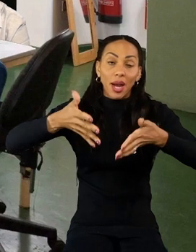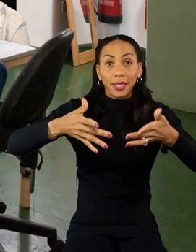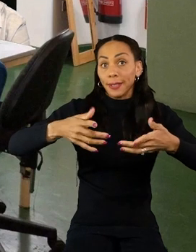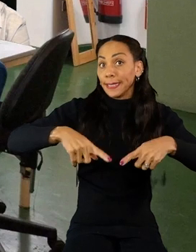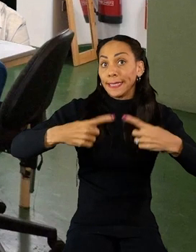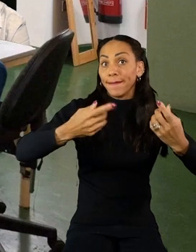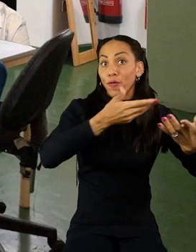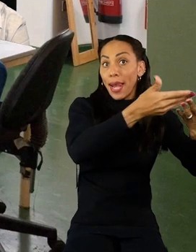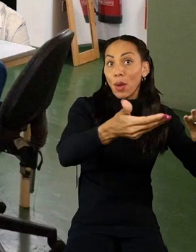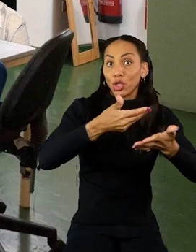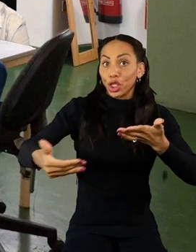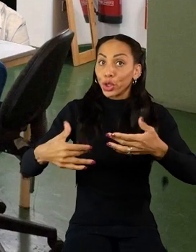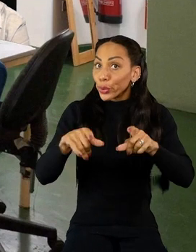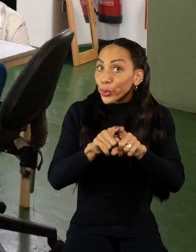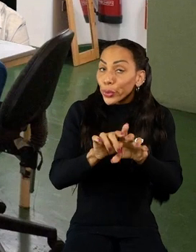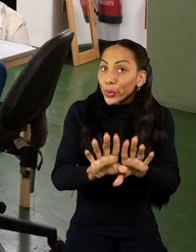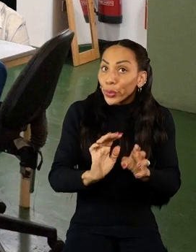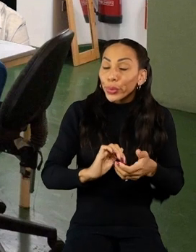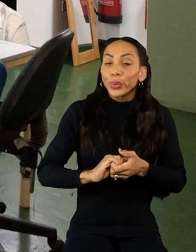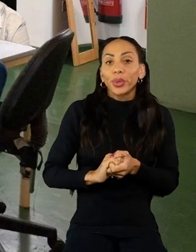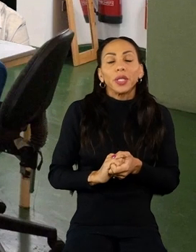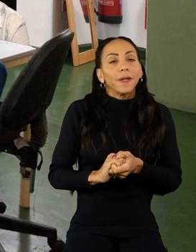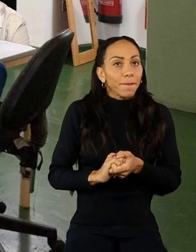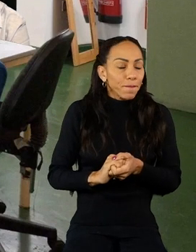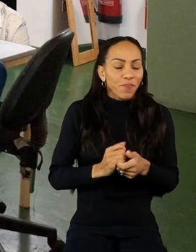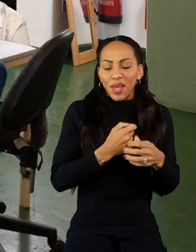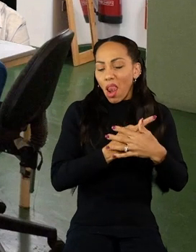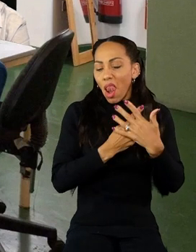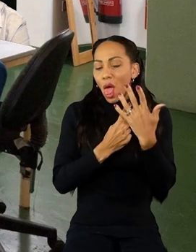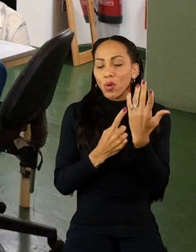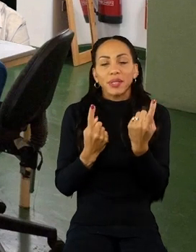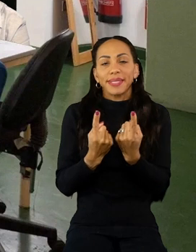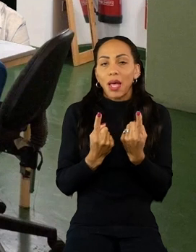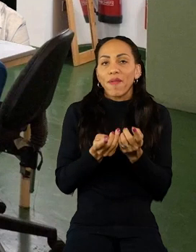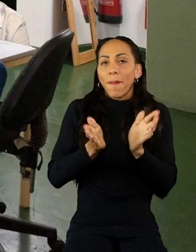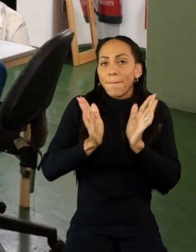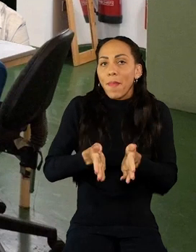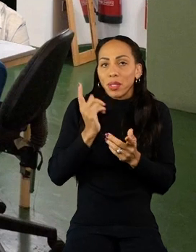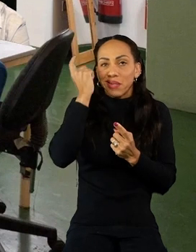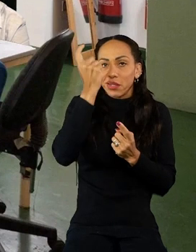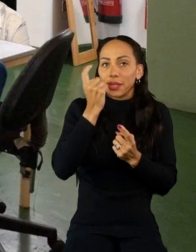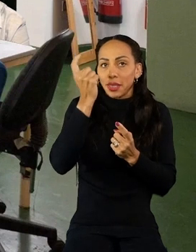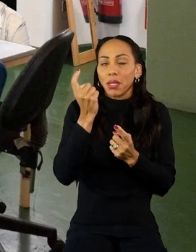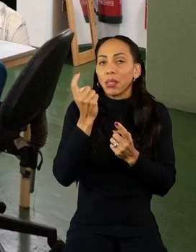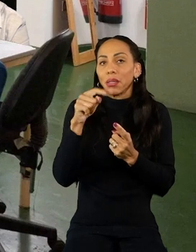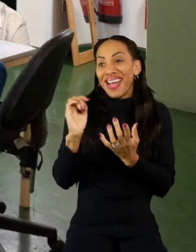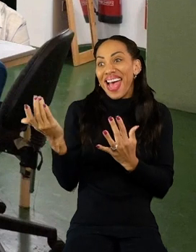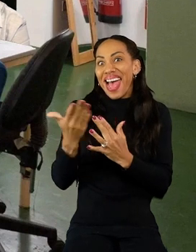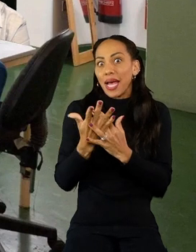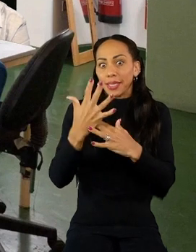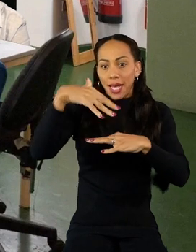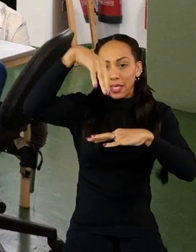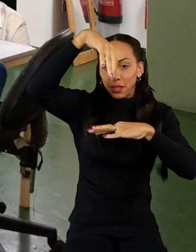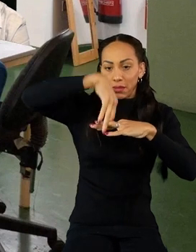captions in multiple languages, and also perhaps sign language in multiple languages. And